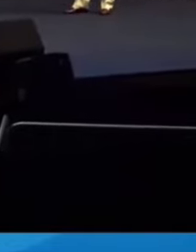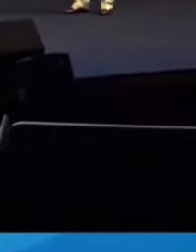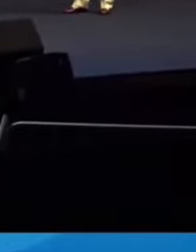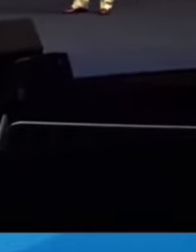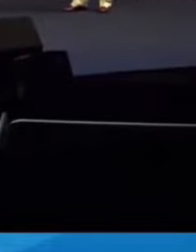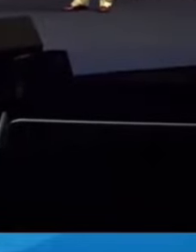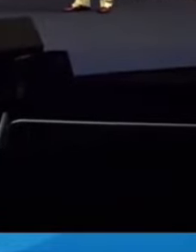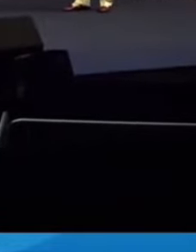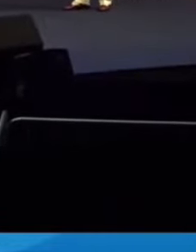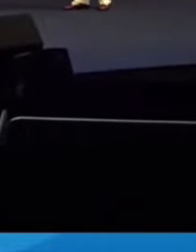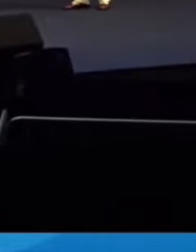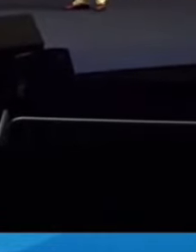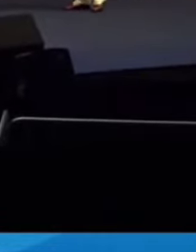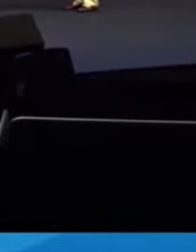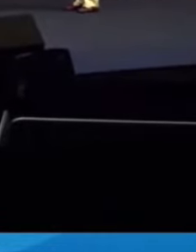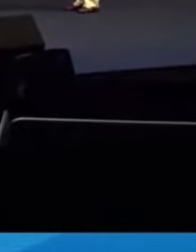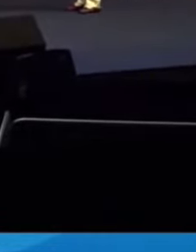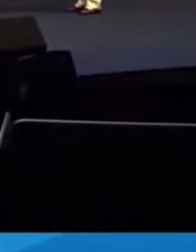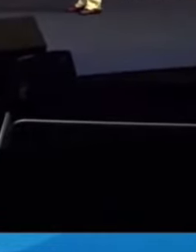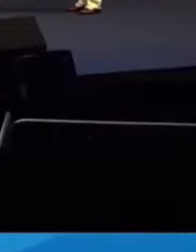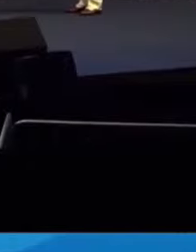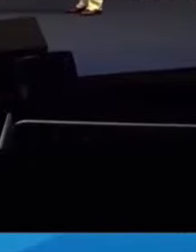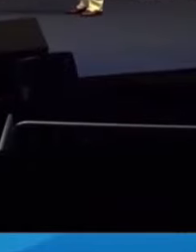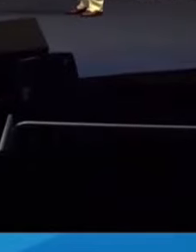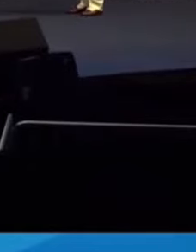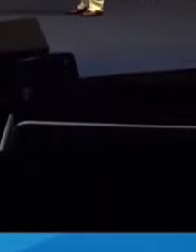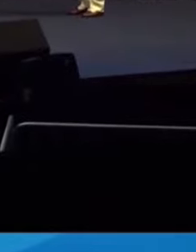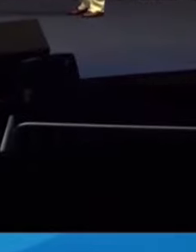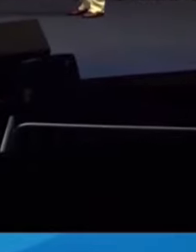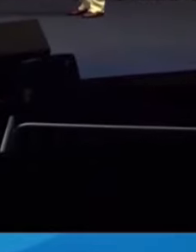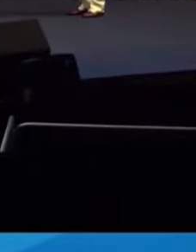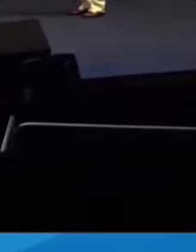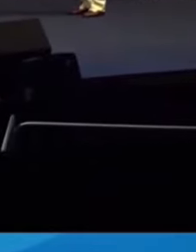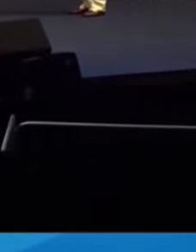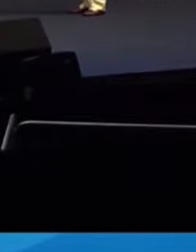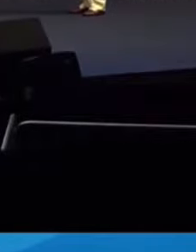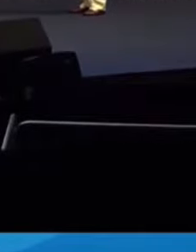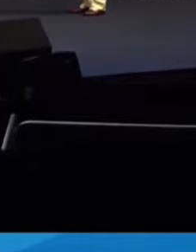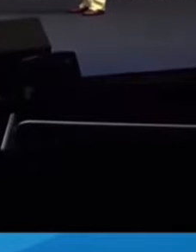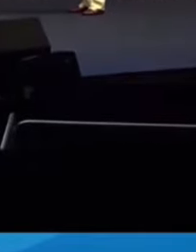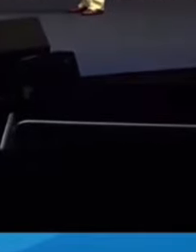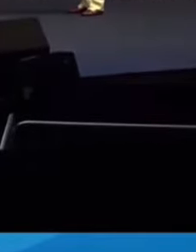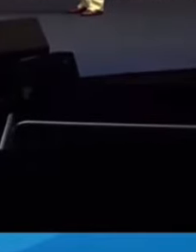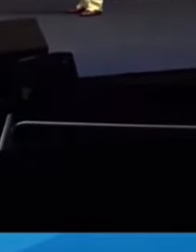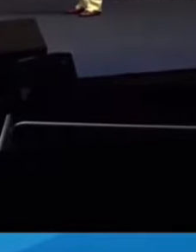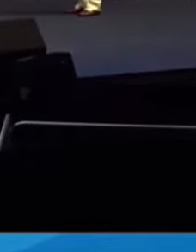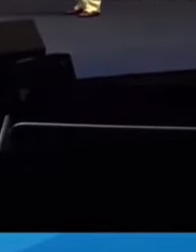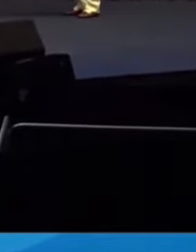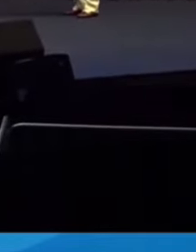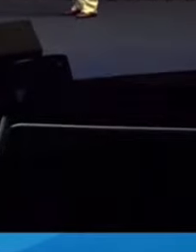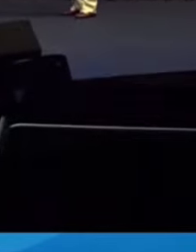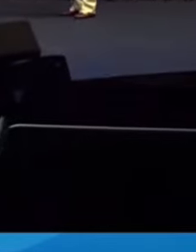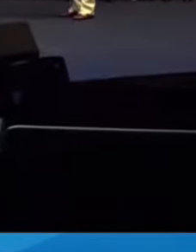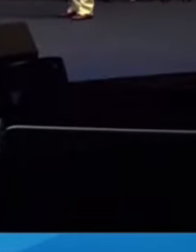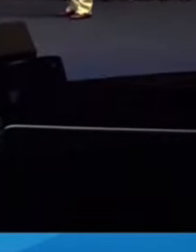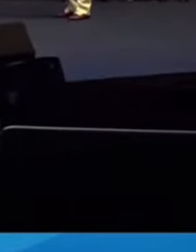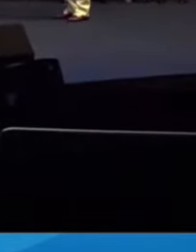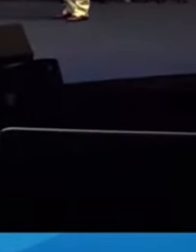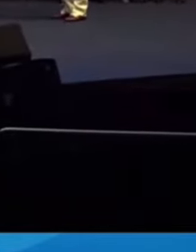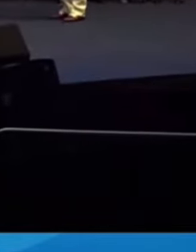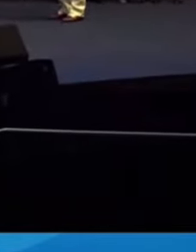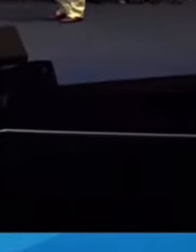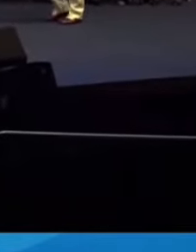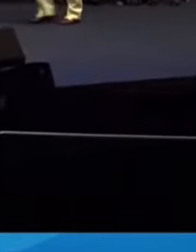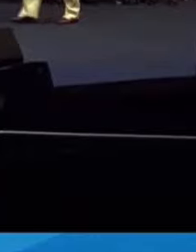given so I can bless people's lives someone came blessed my